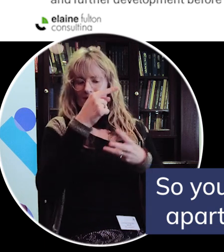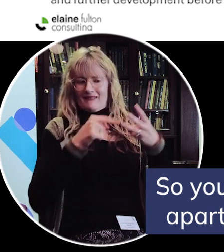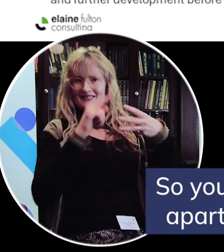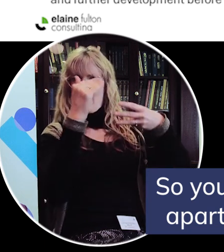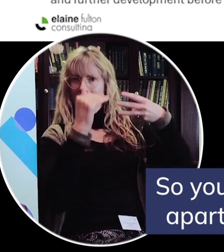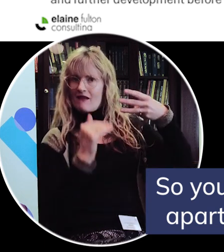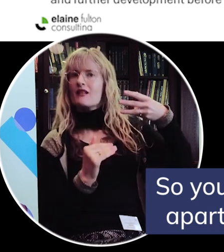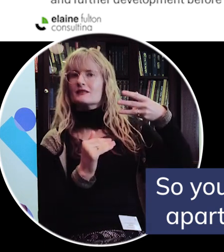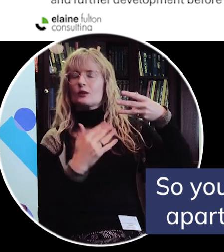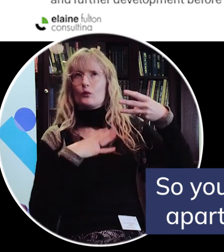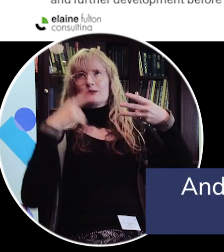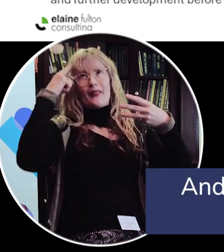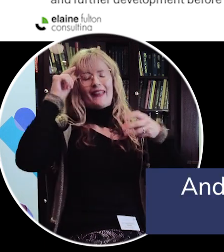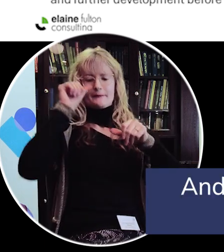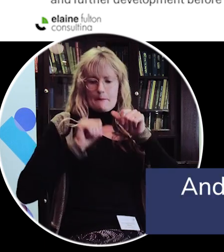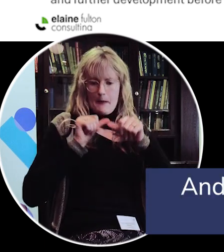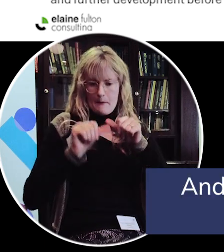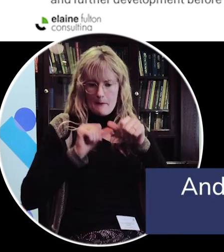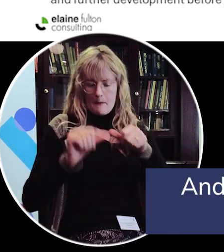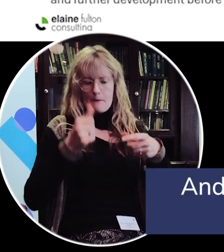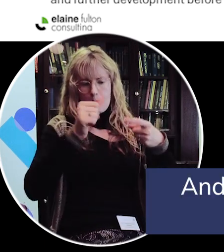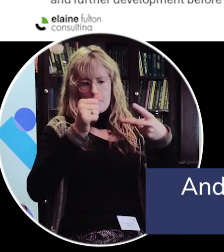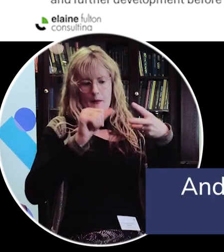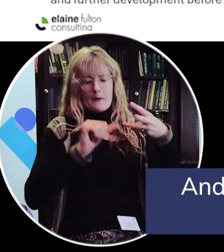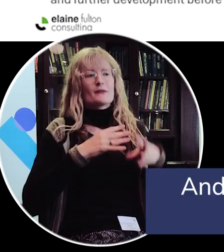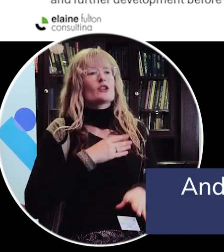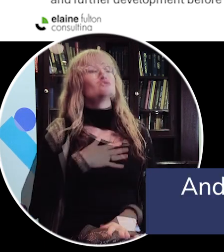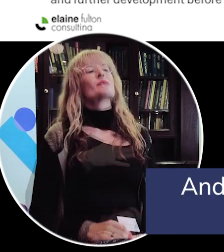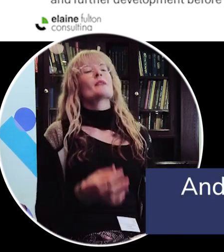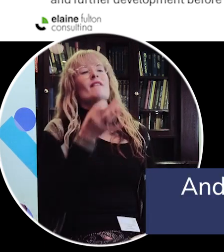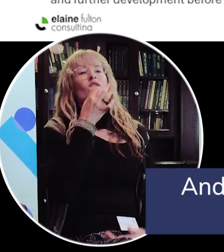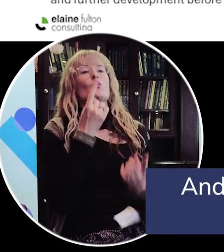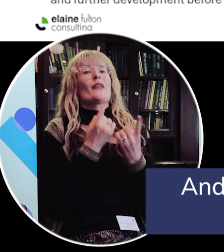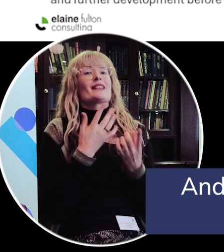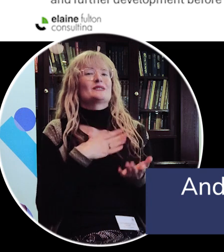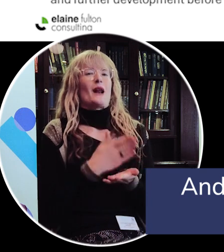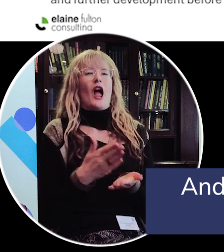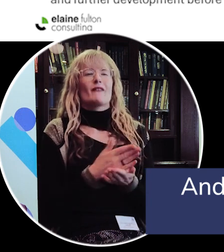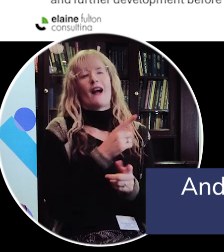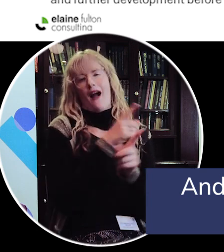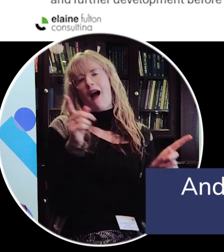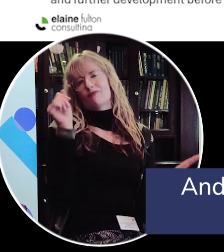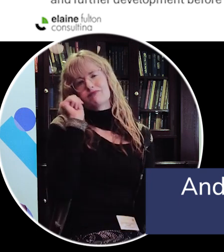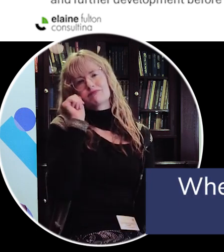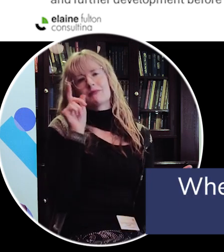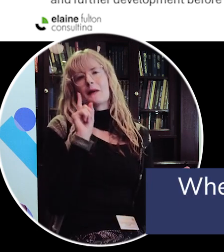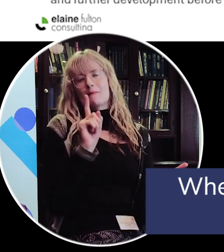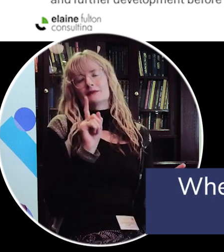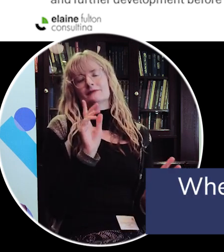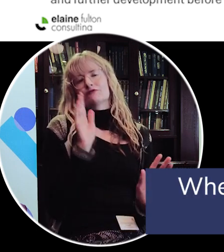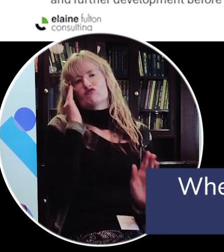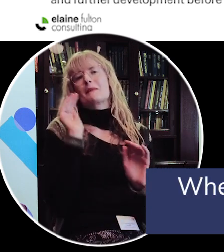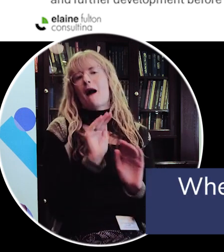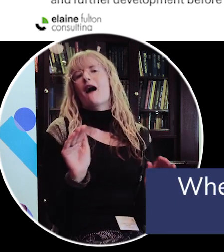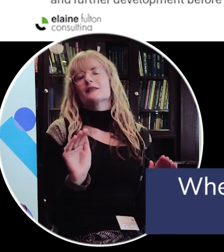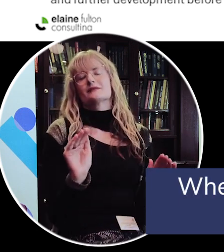it in hopefully a more logical way. And a couple of things to clarify, which I know you all know this, but just to make sure,